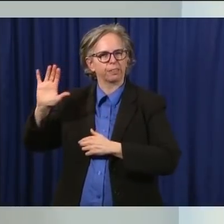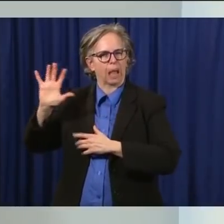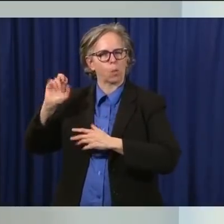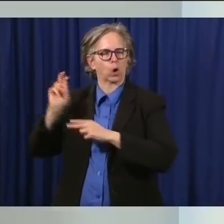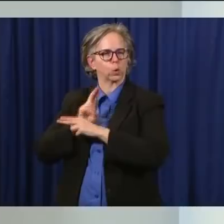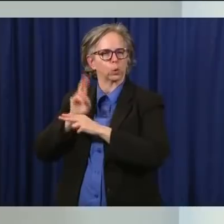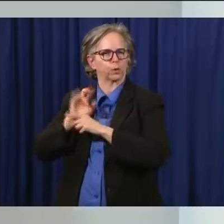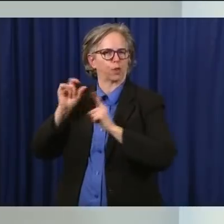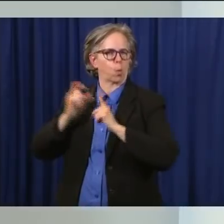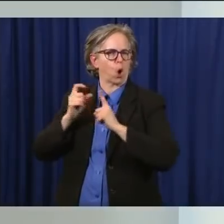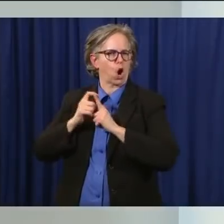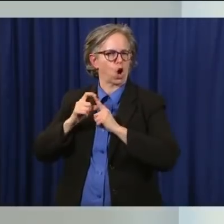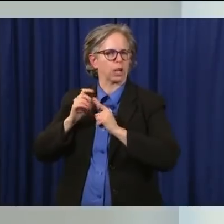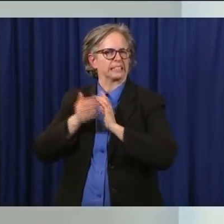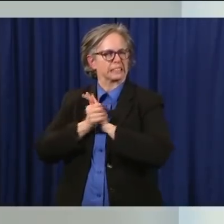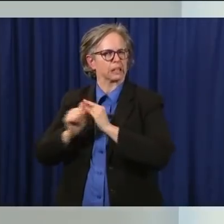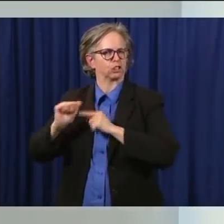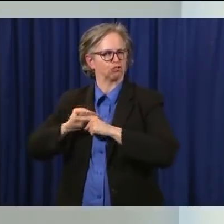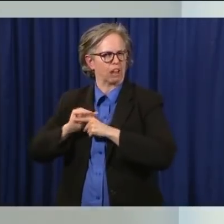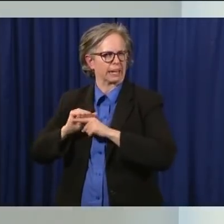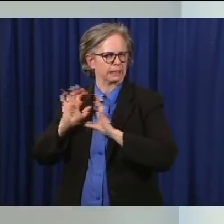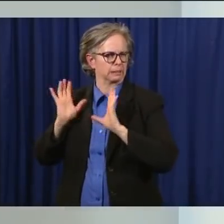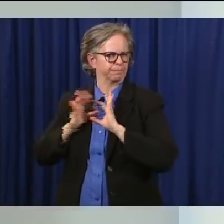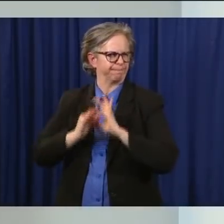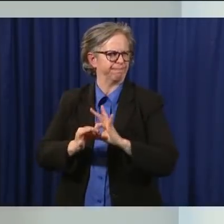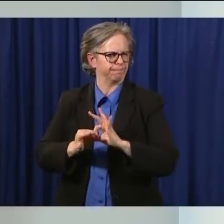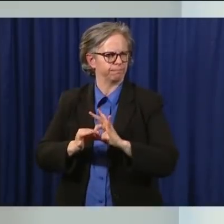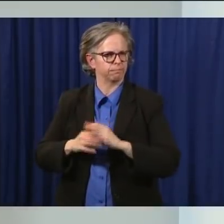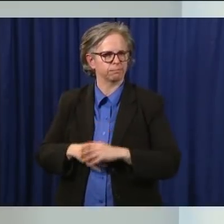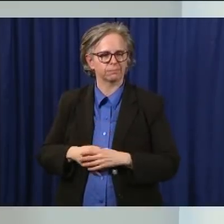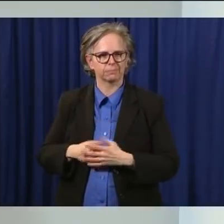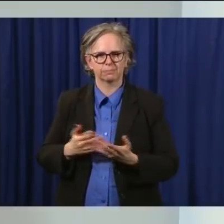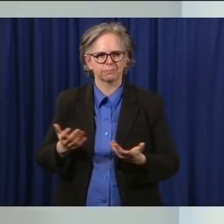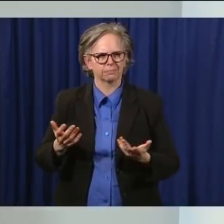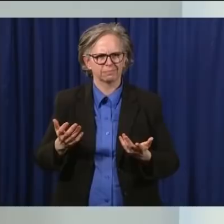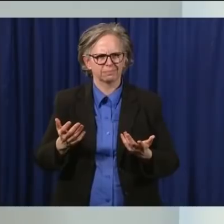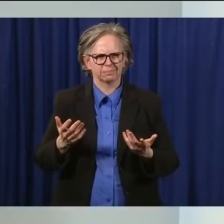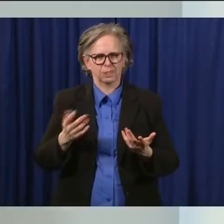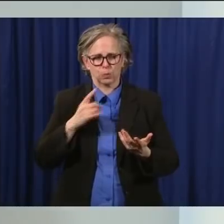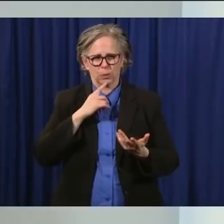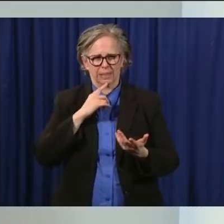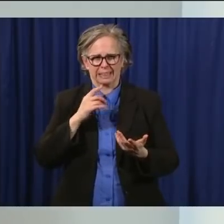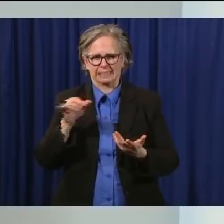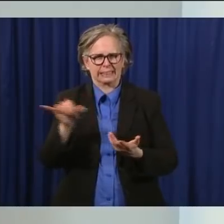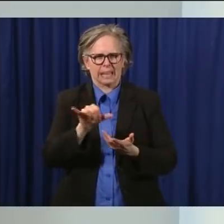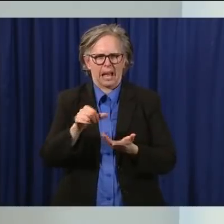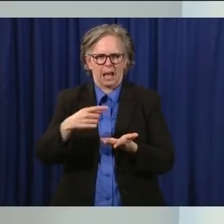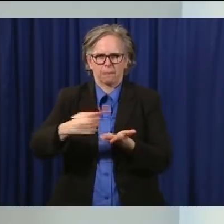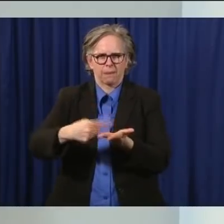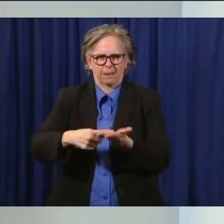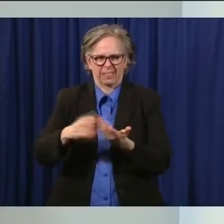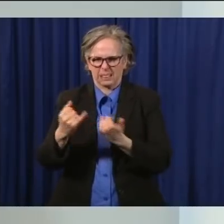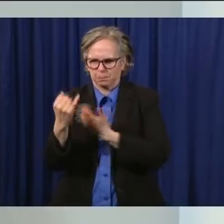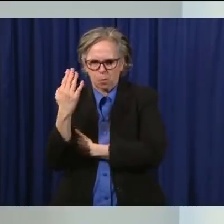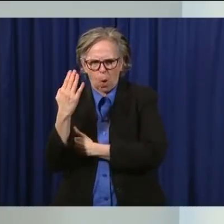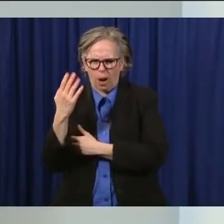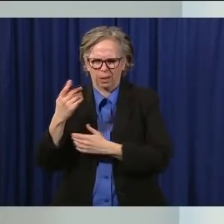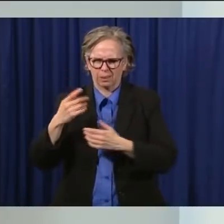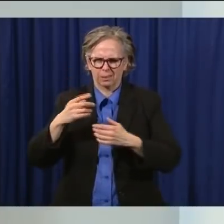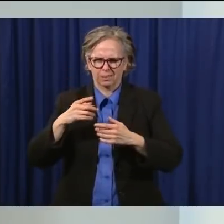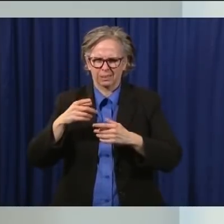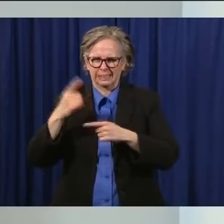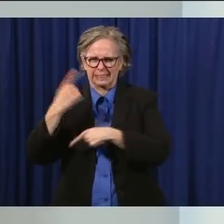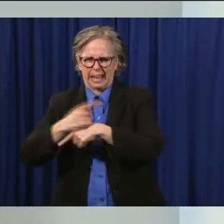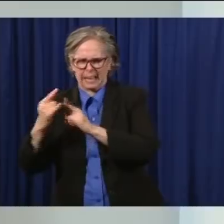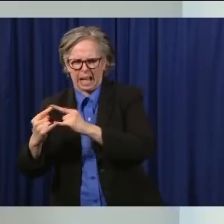this goes back to what the governor just said, a conversation Dr. Acton and I had this morning. As people begin to resume things that are part